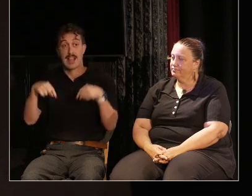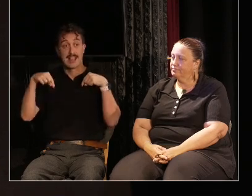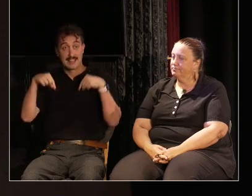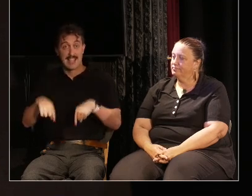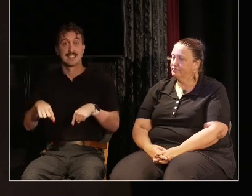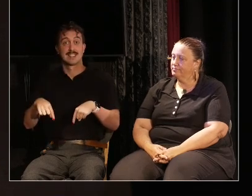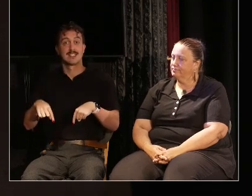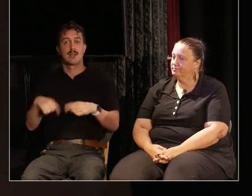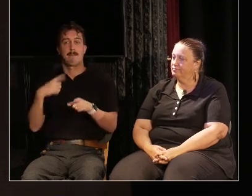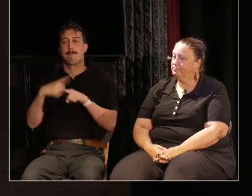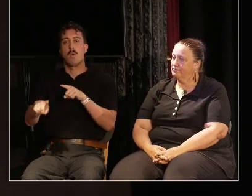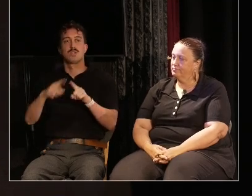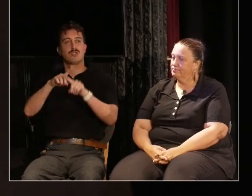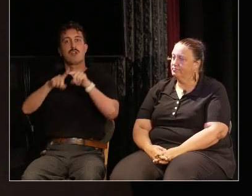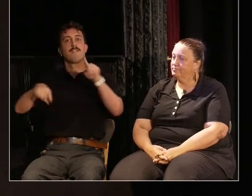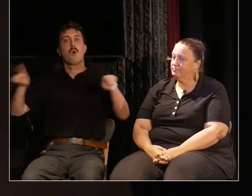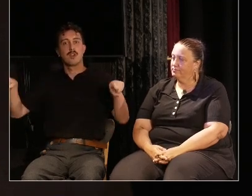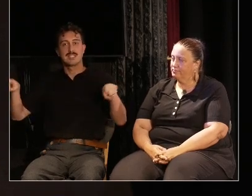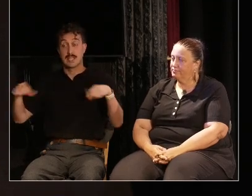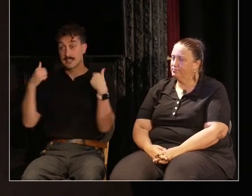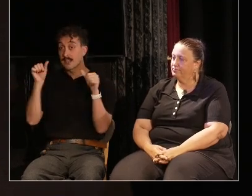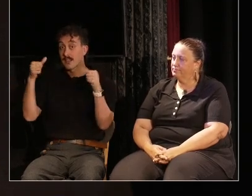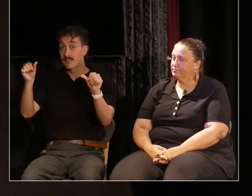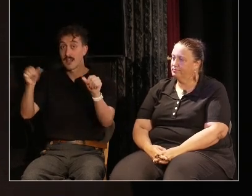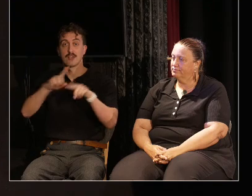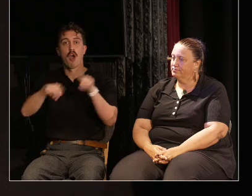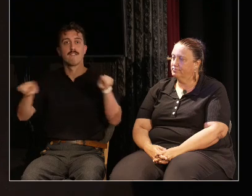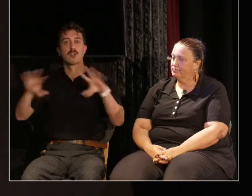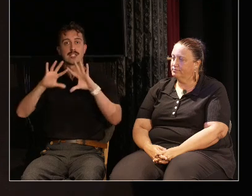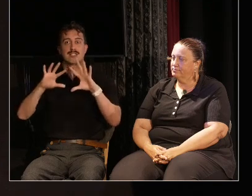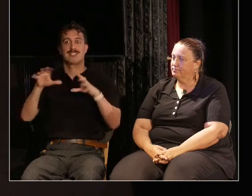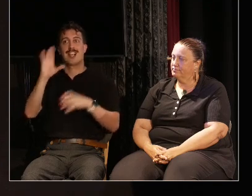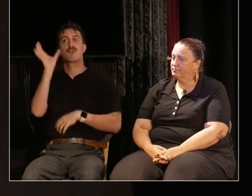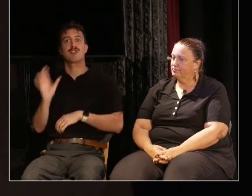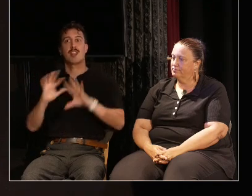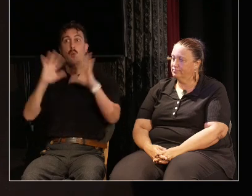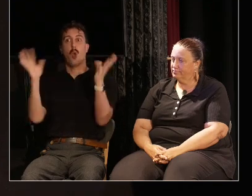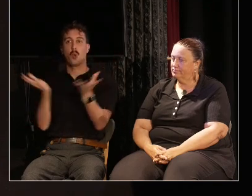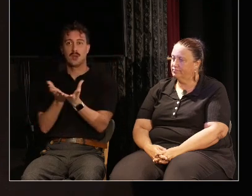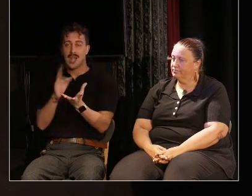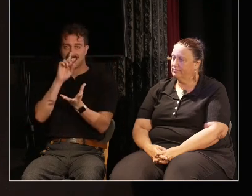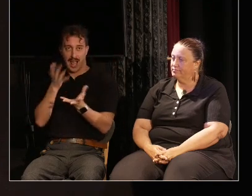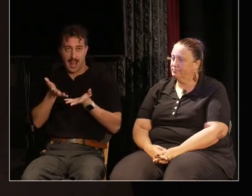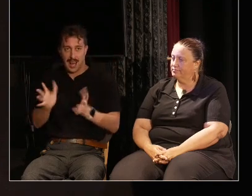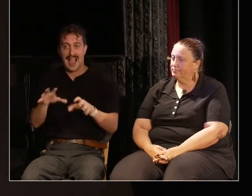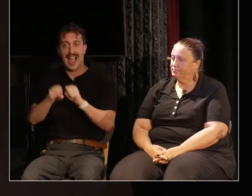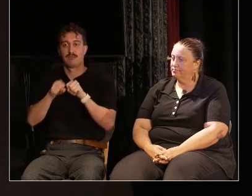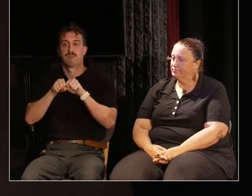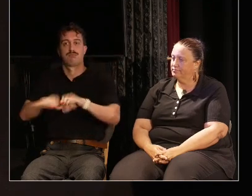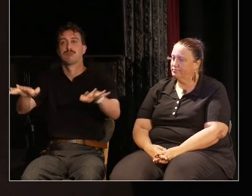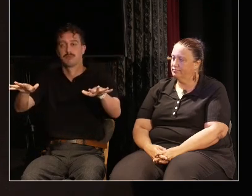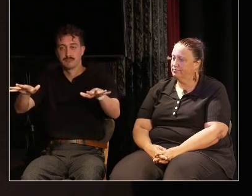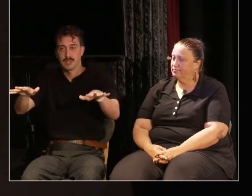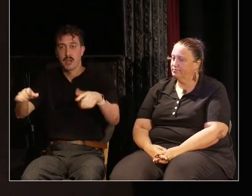successfully diverse countries in this world, we can't let people breed hate. So I think in this Parliament, we have seen some